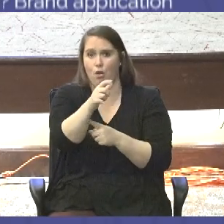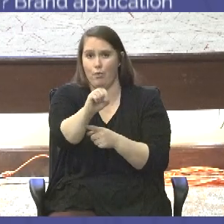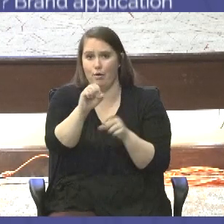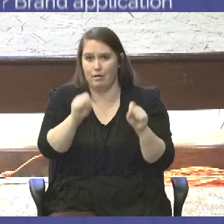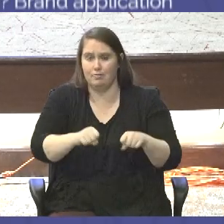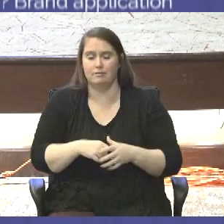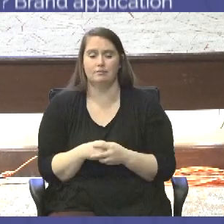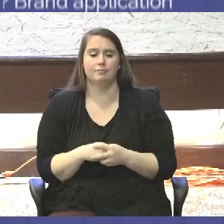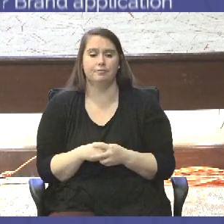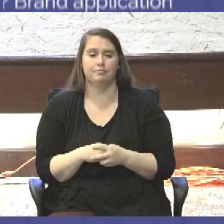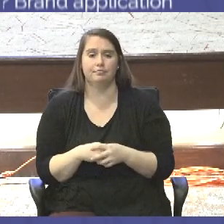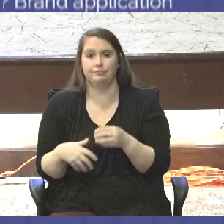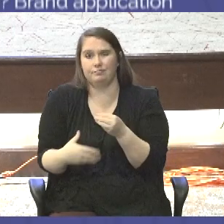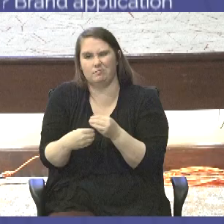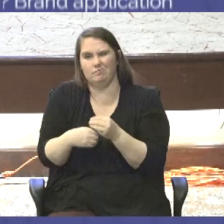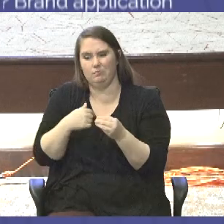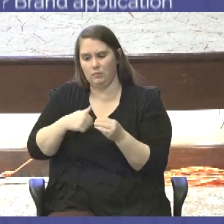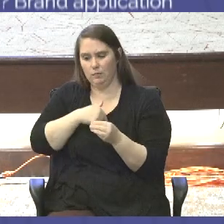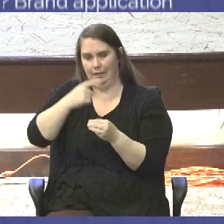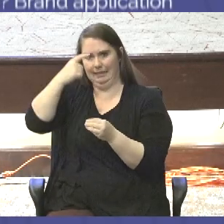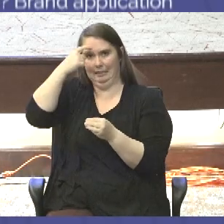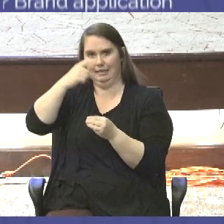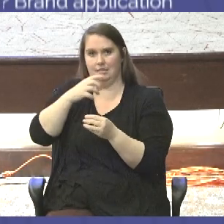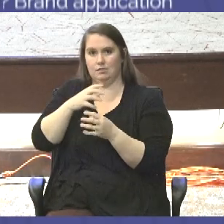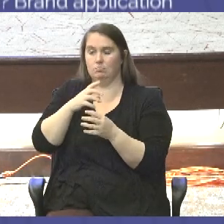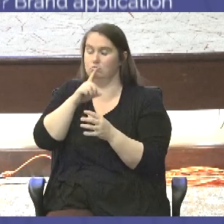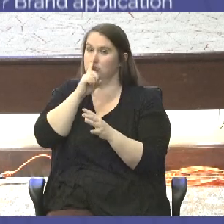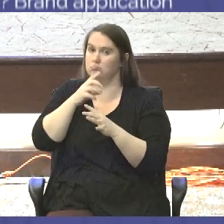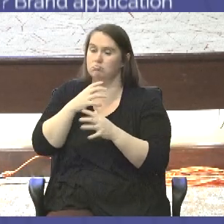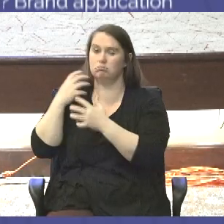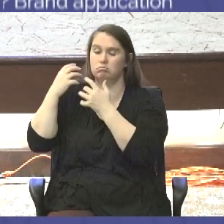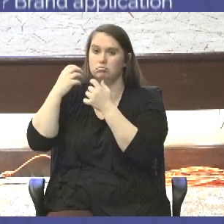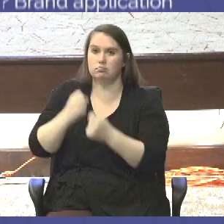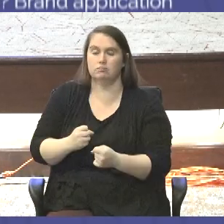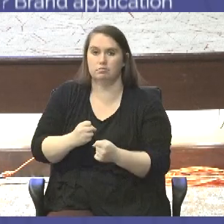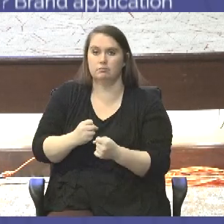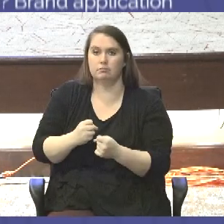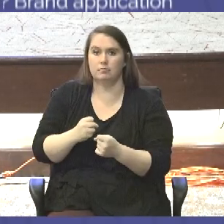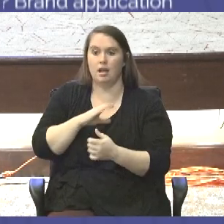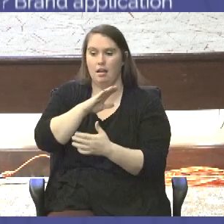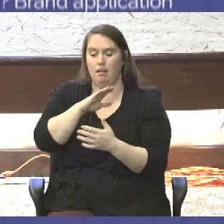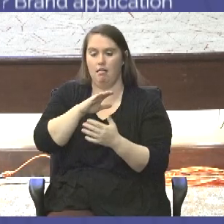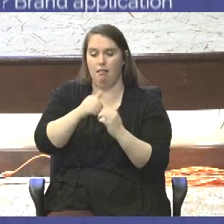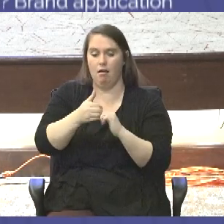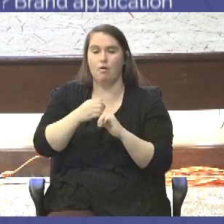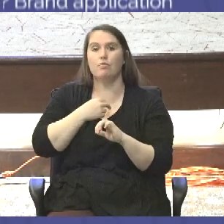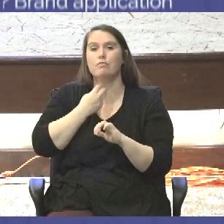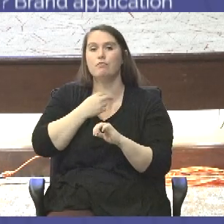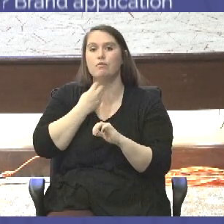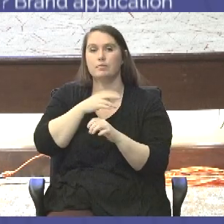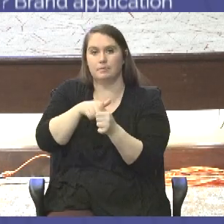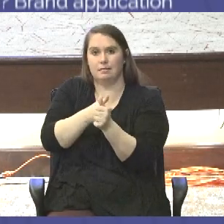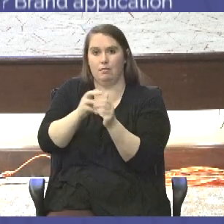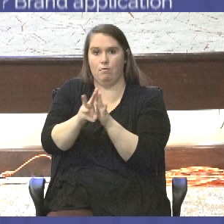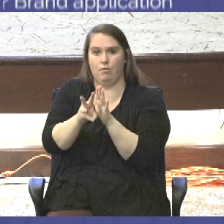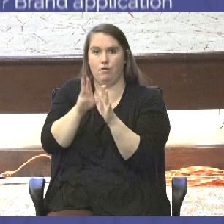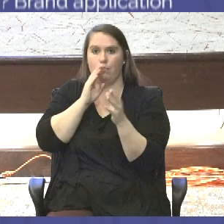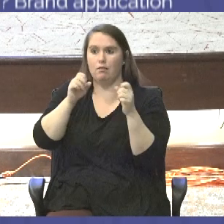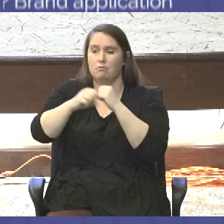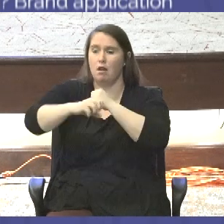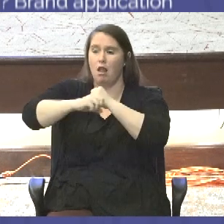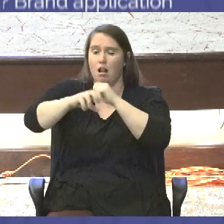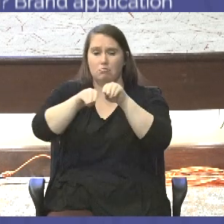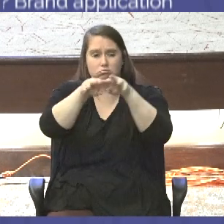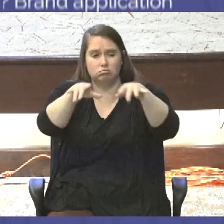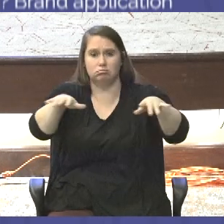Additionally, we think it's really powerful how the Waco tone of voice is executed through our advertising. So you and the Waco